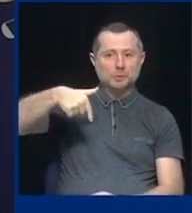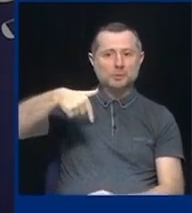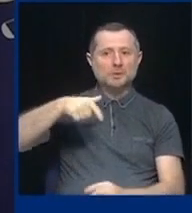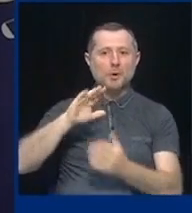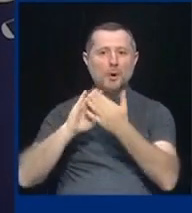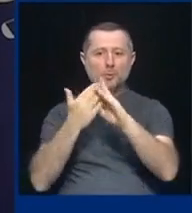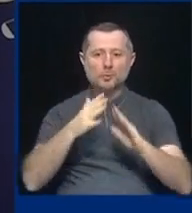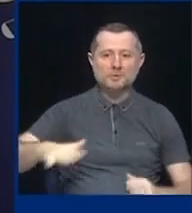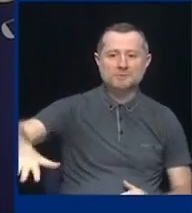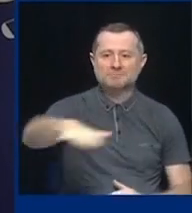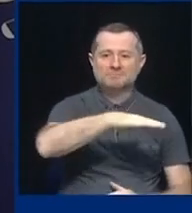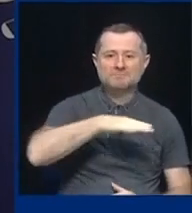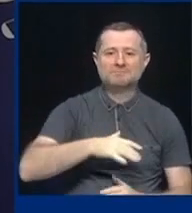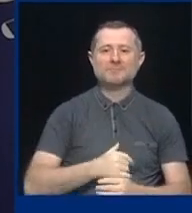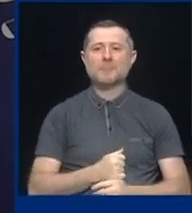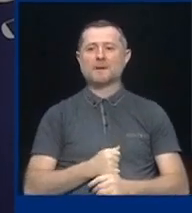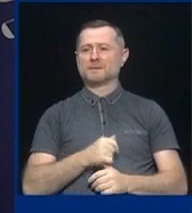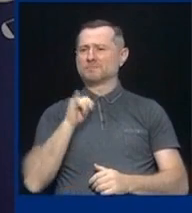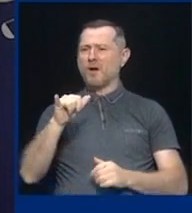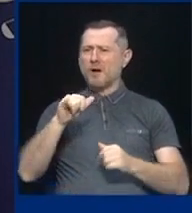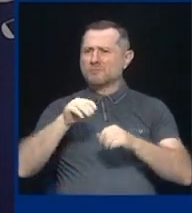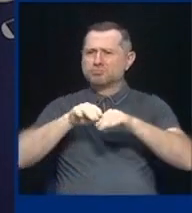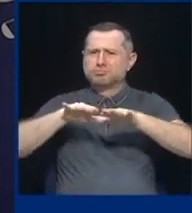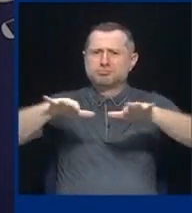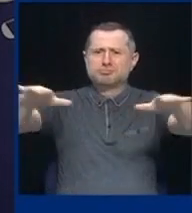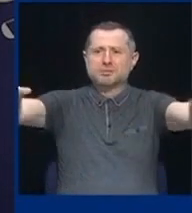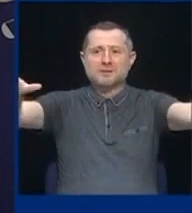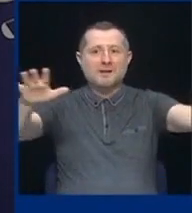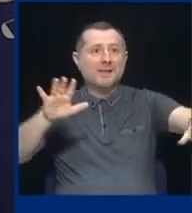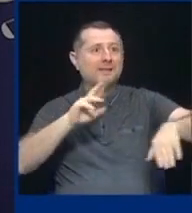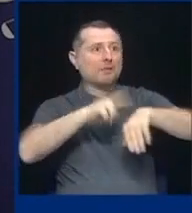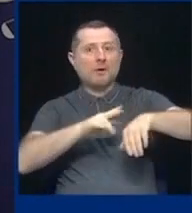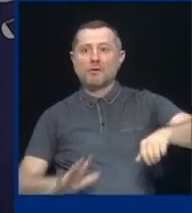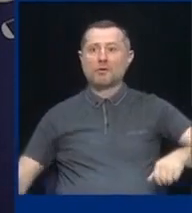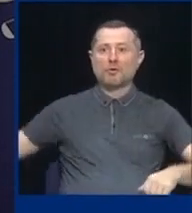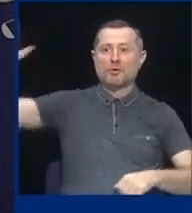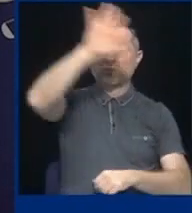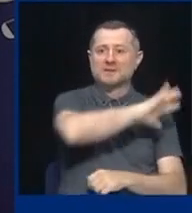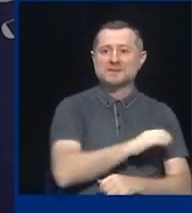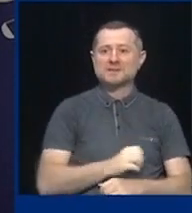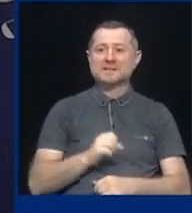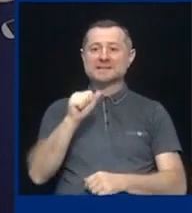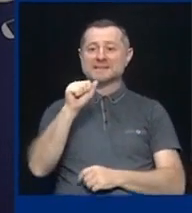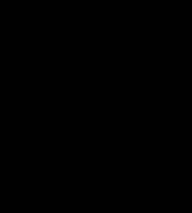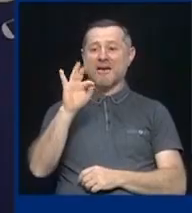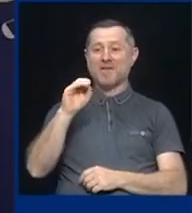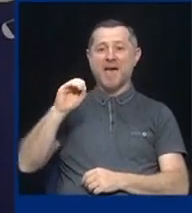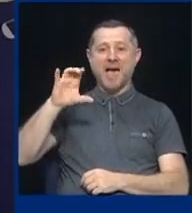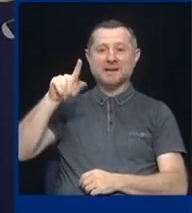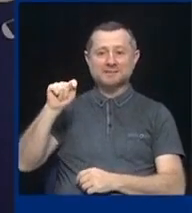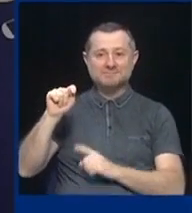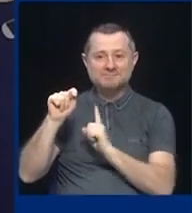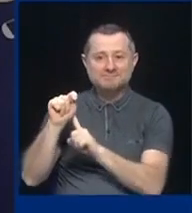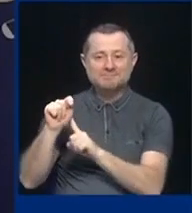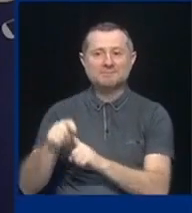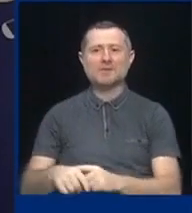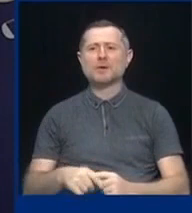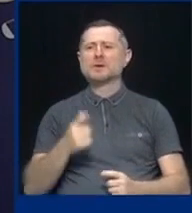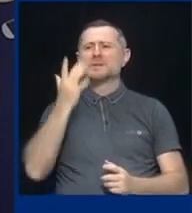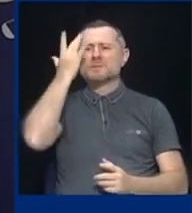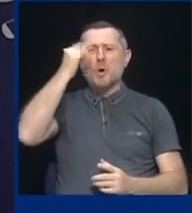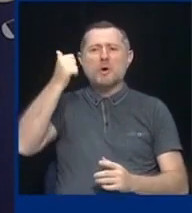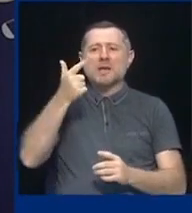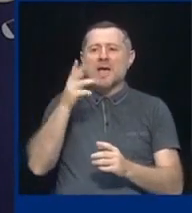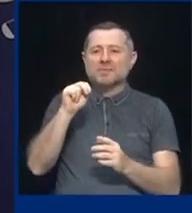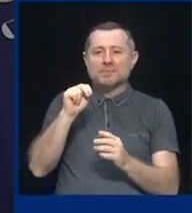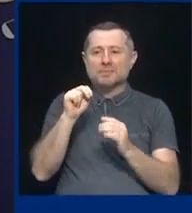swept the nation. We passed the SAFE Act years ago, the smartest gun safety law in the United States of